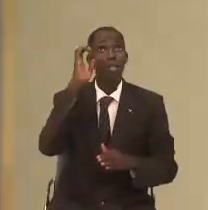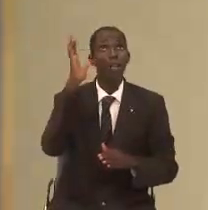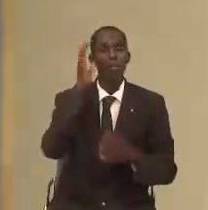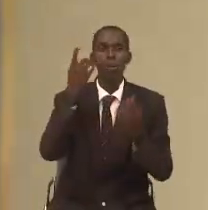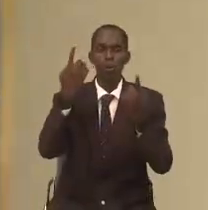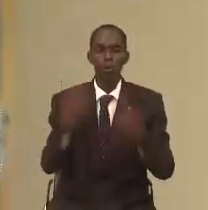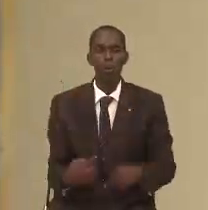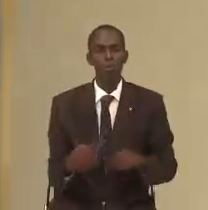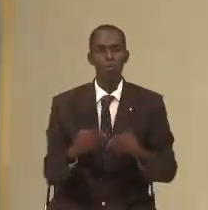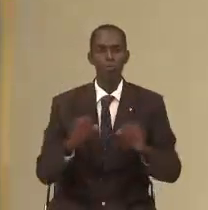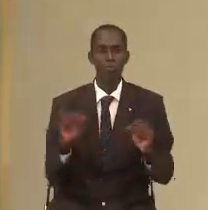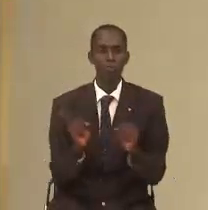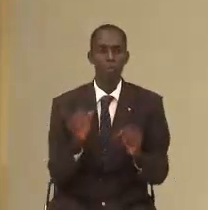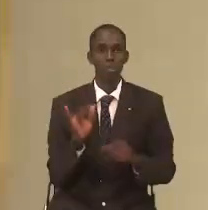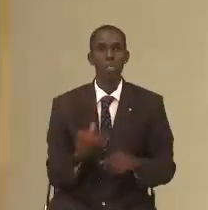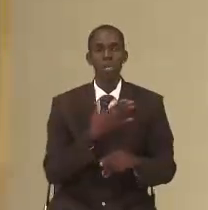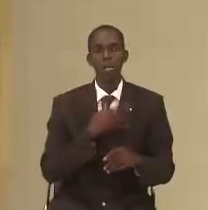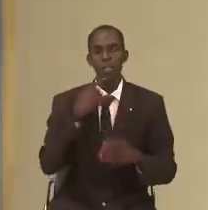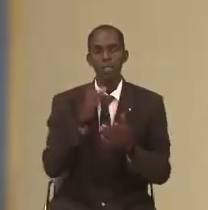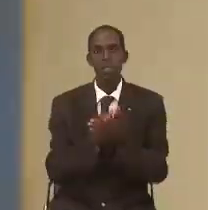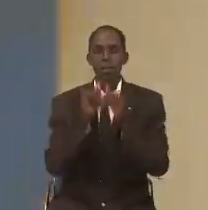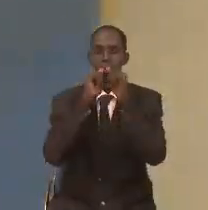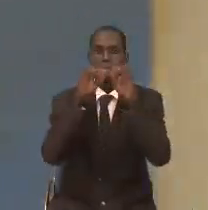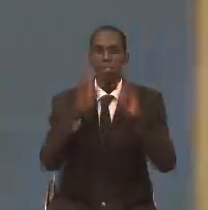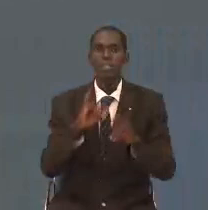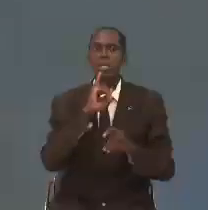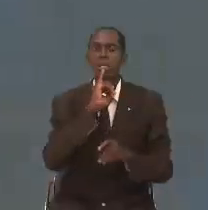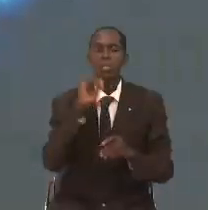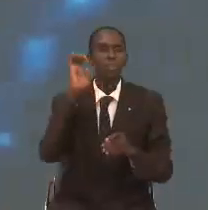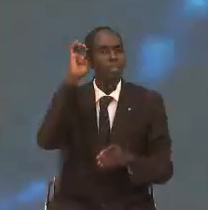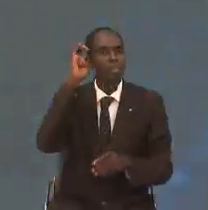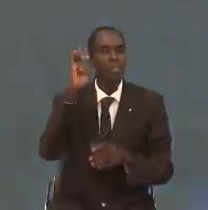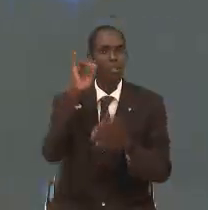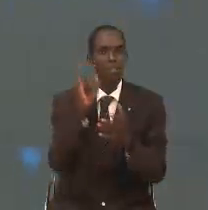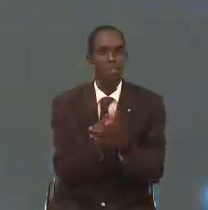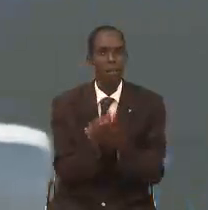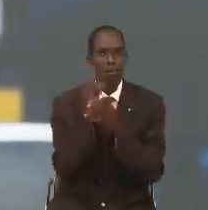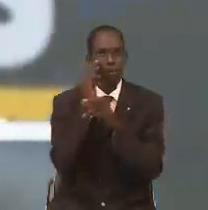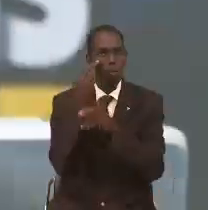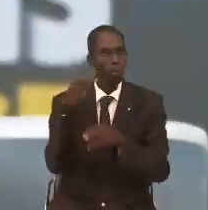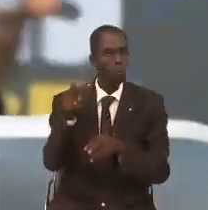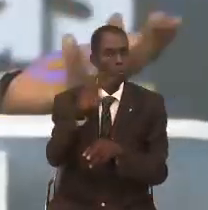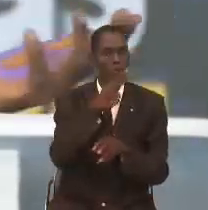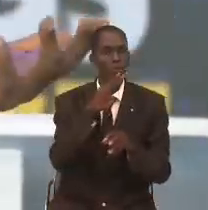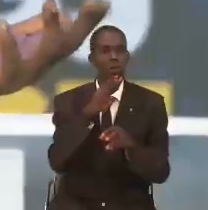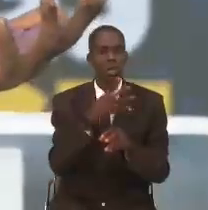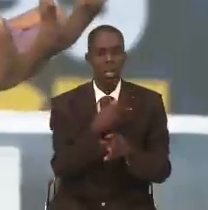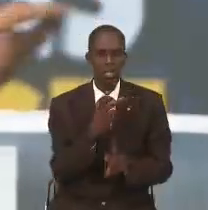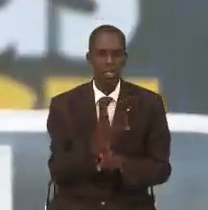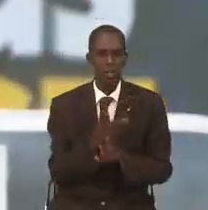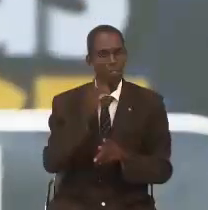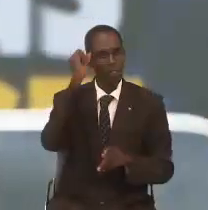suddenly. And then he said, blessed is that is he that watcheth and keepeth his